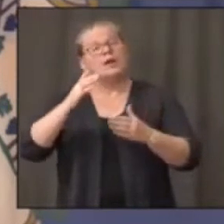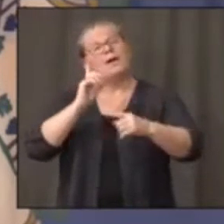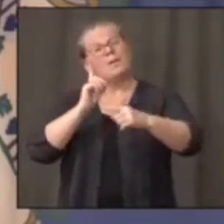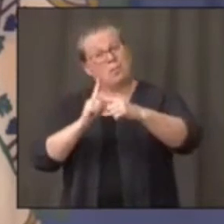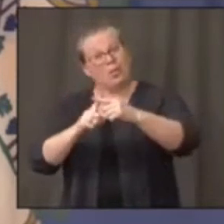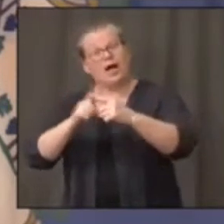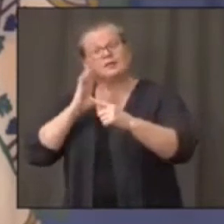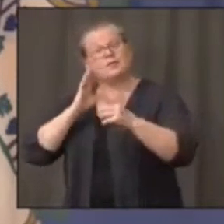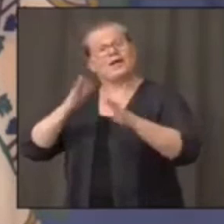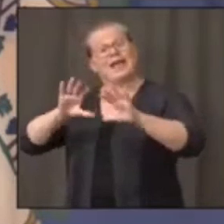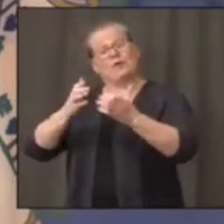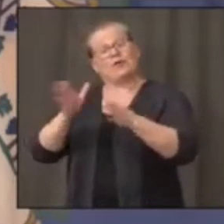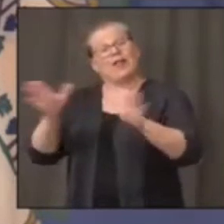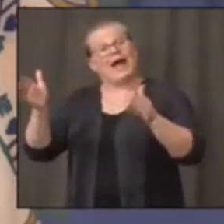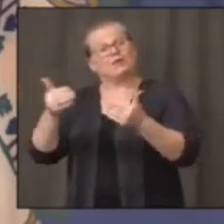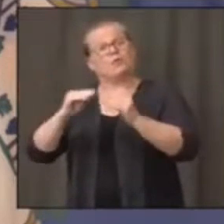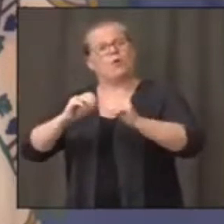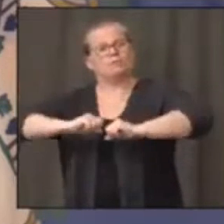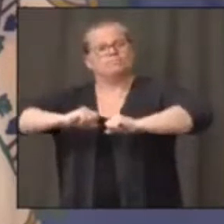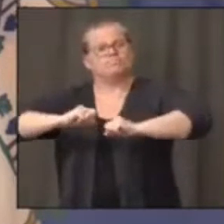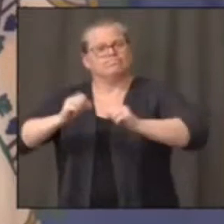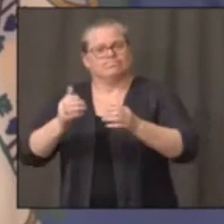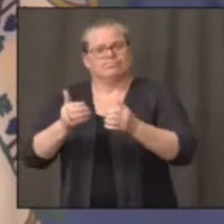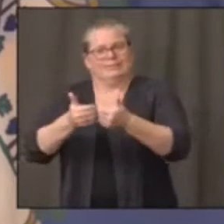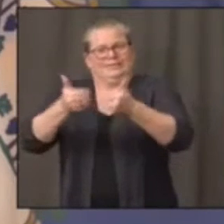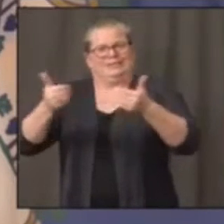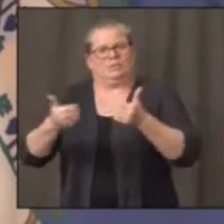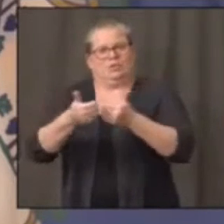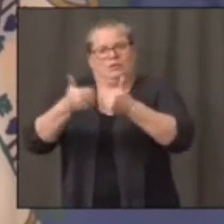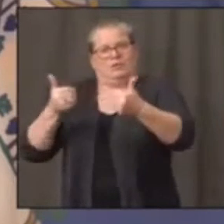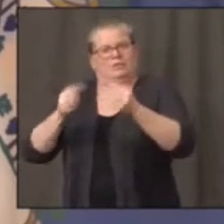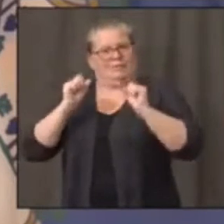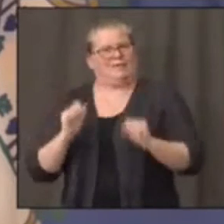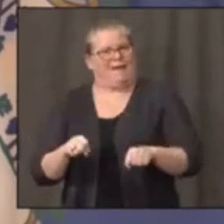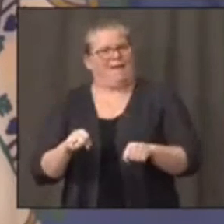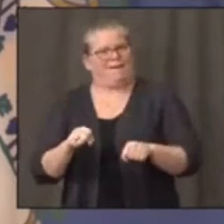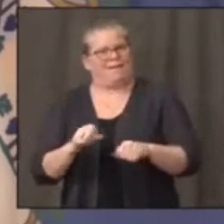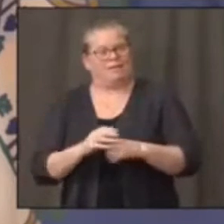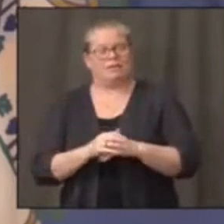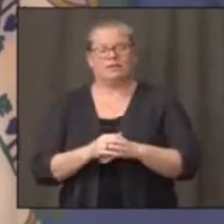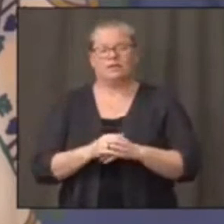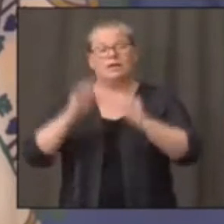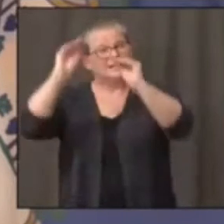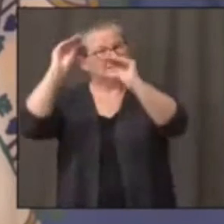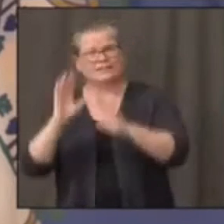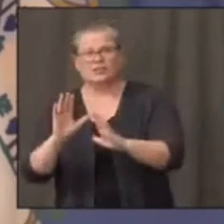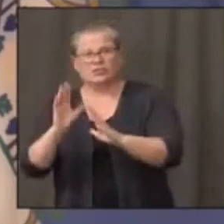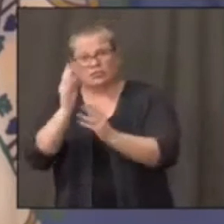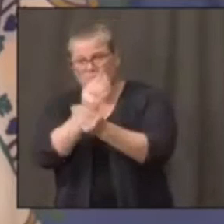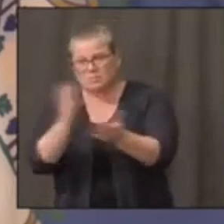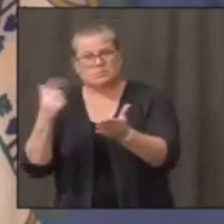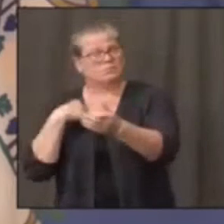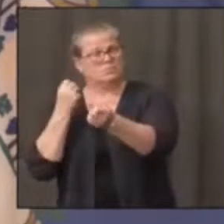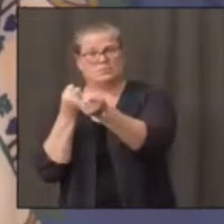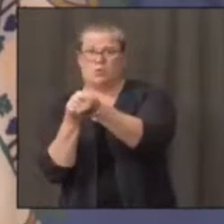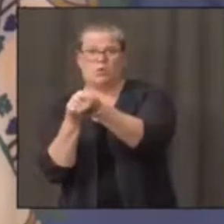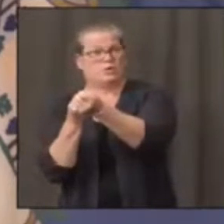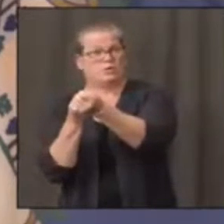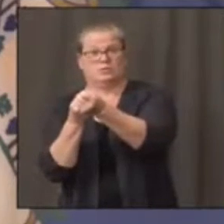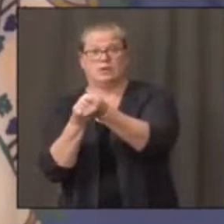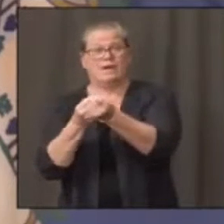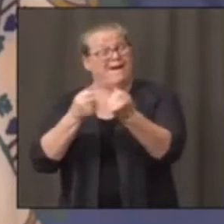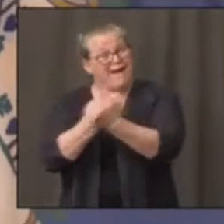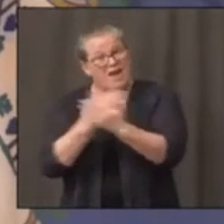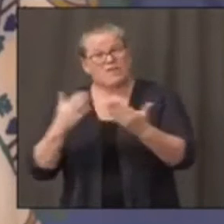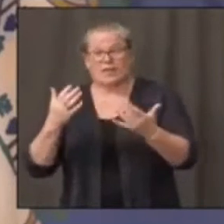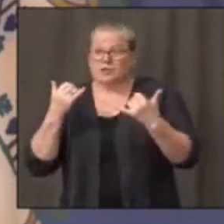teachers, you've got to know I've got your back. Everything I've done to date, we've erred on the side of caution. As you know, when it came to reopening, we were